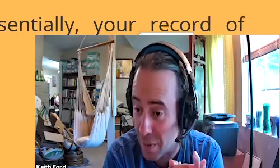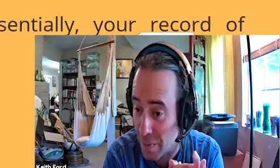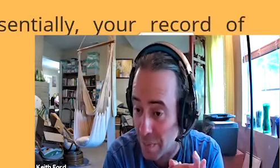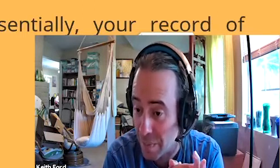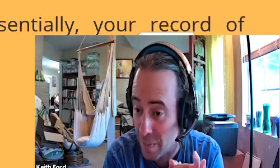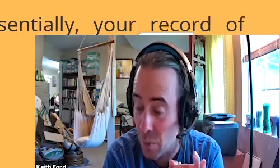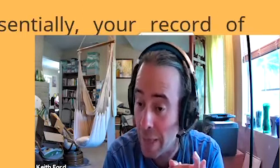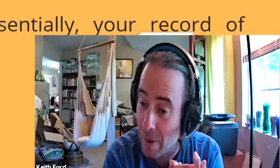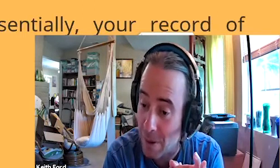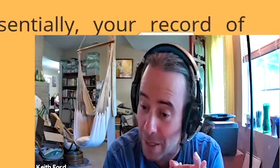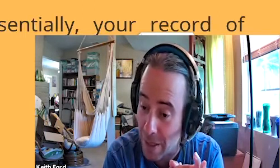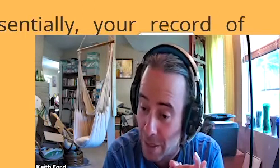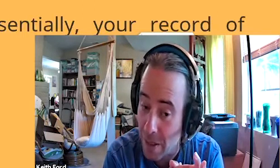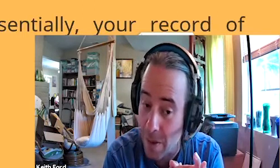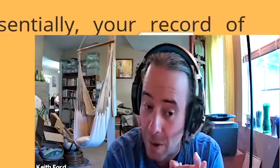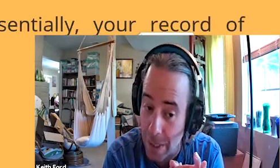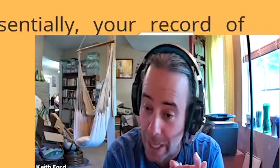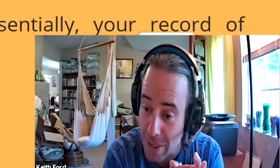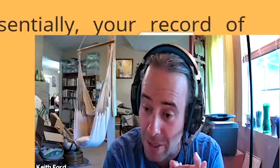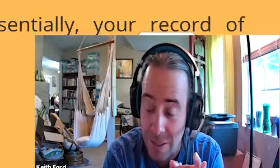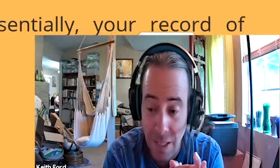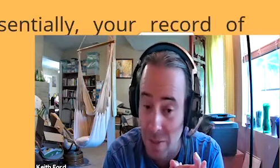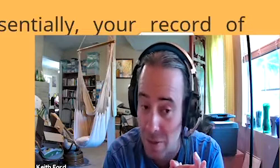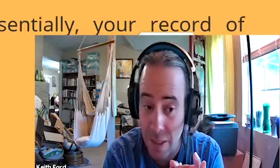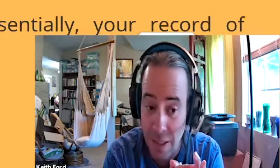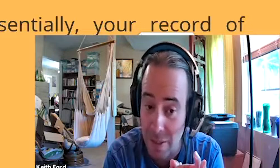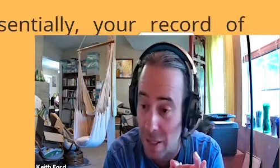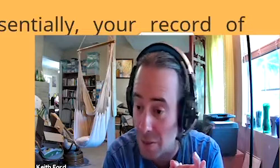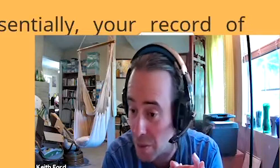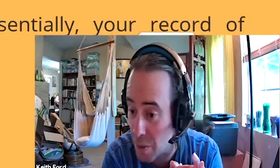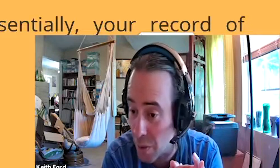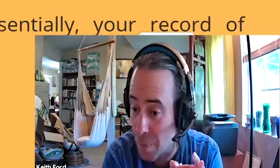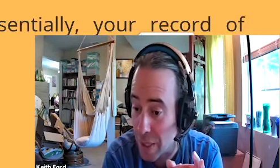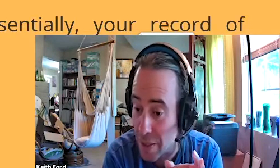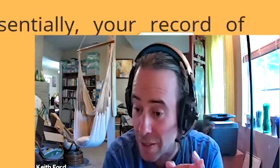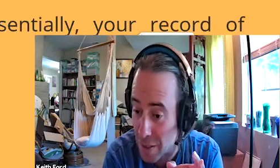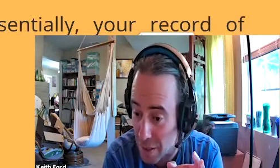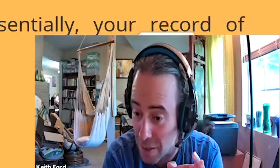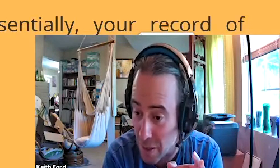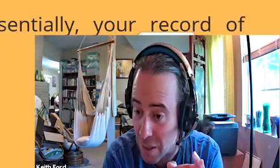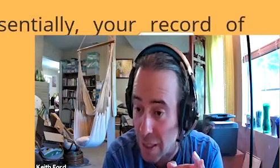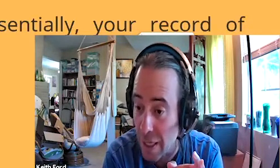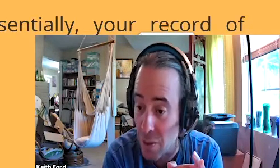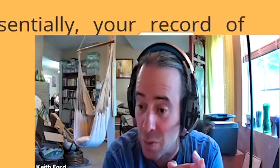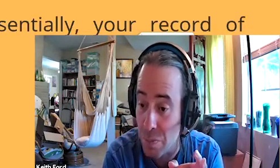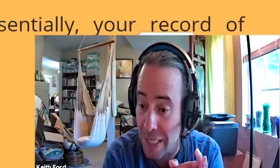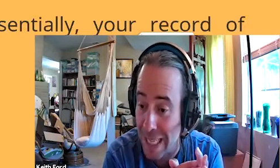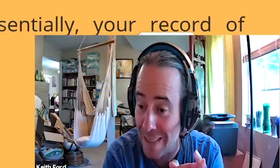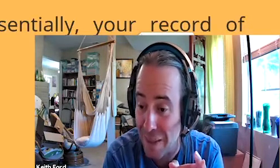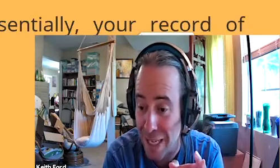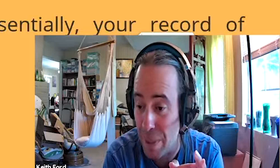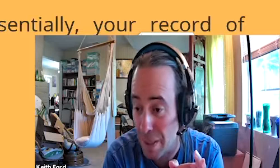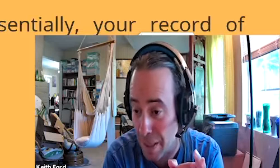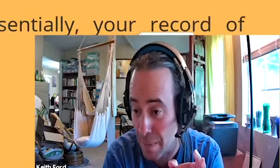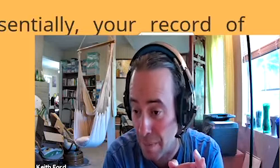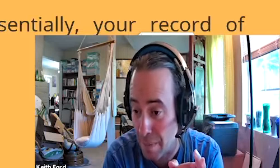is another. Primarily, their obligation is not to you. Their obligation is to the district and to